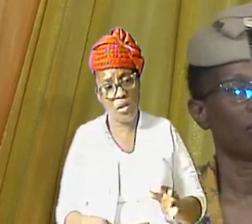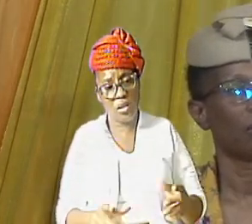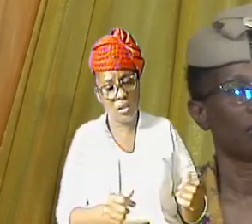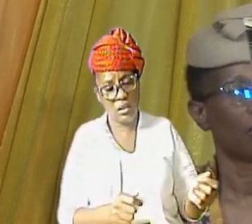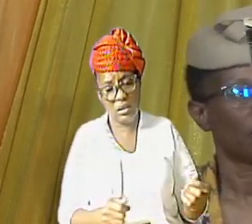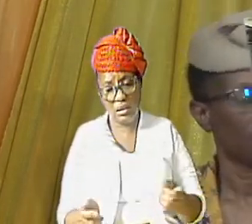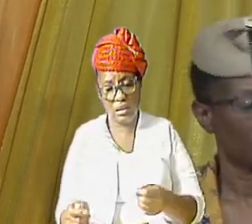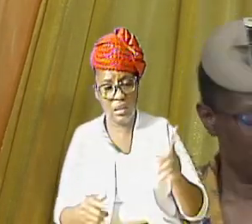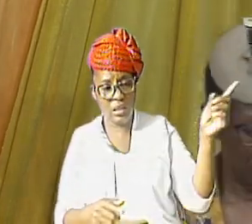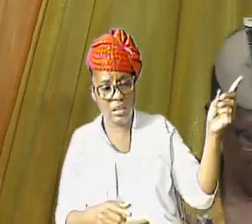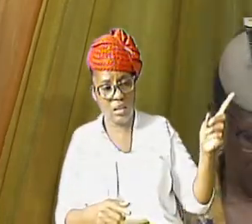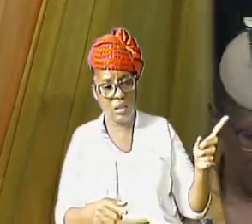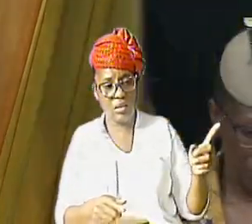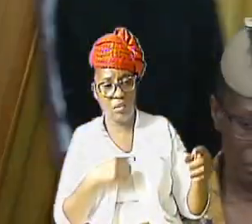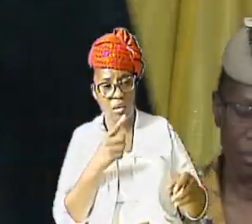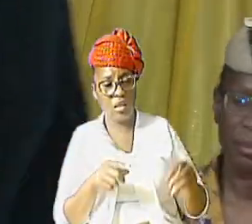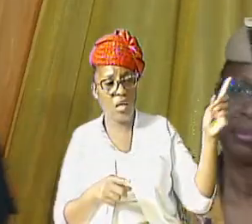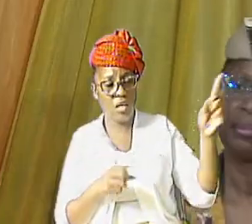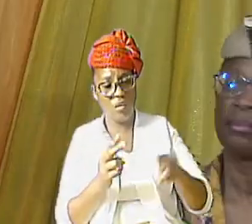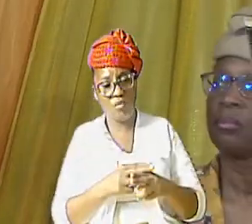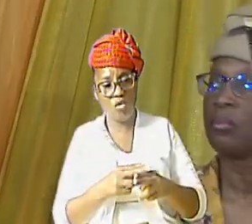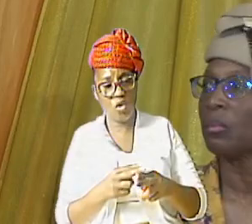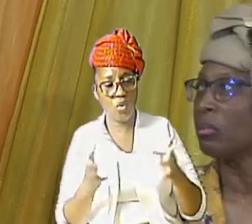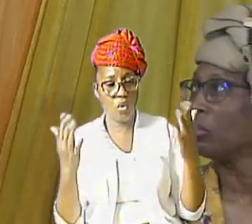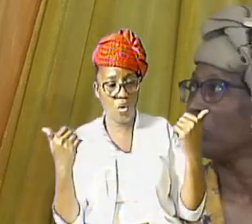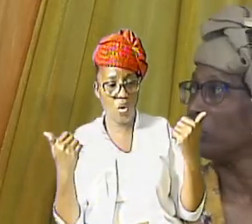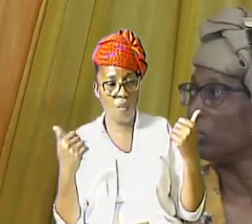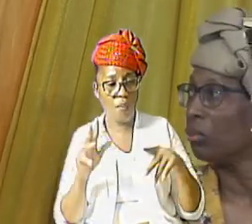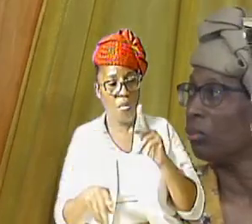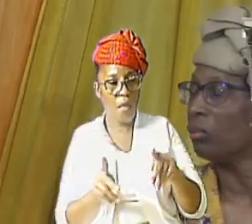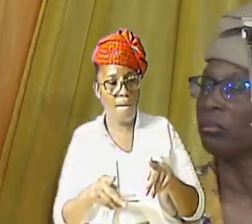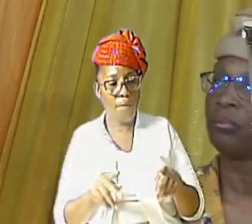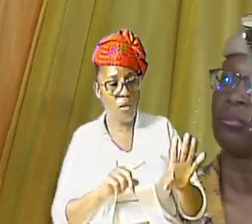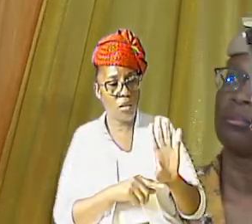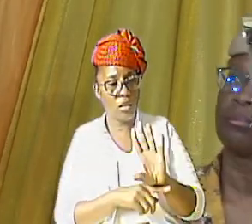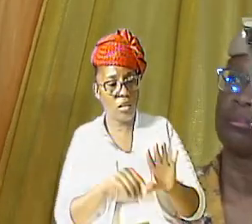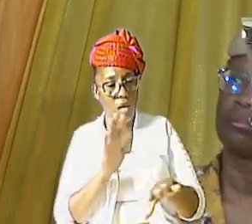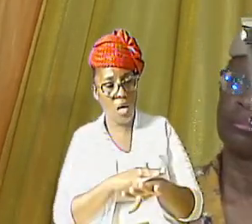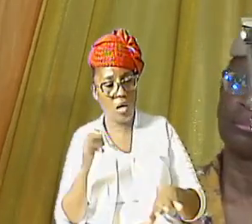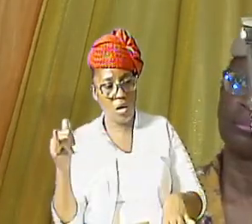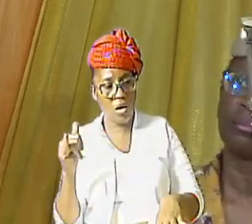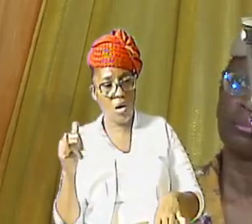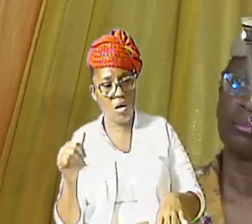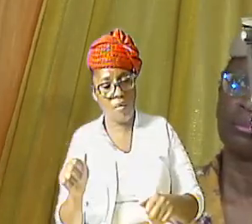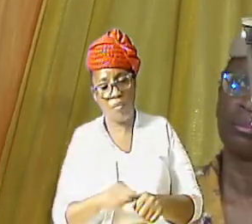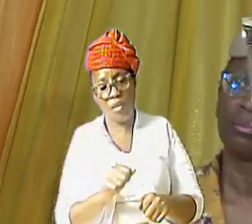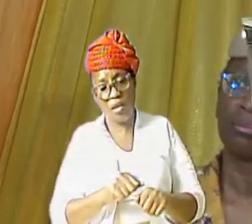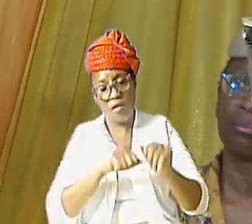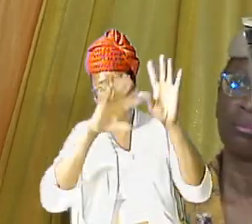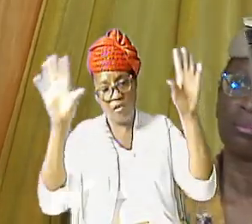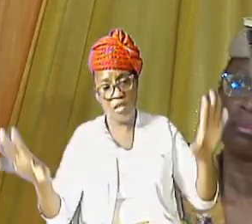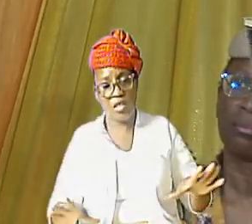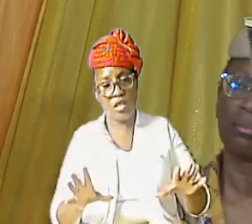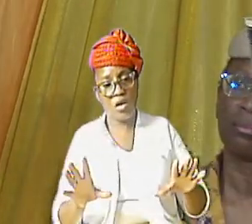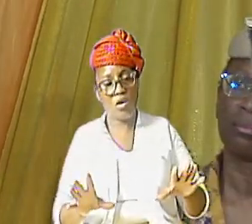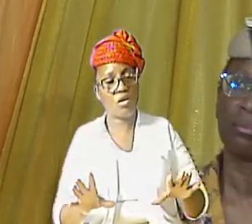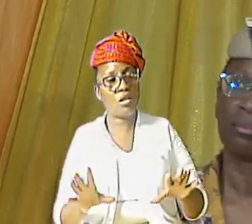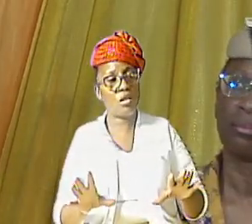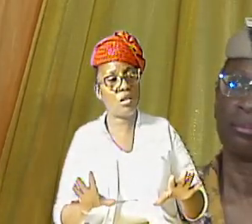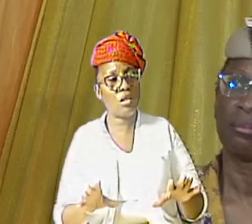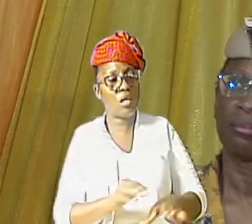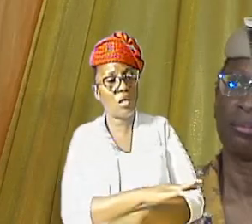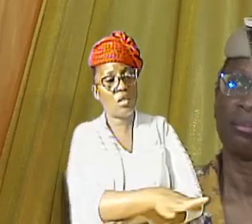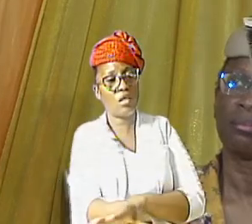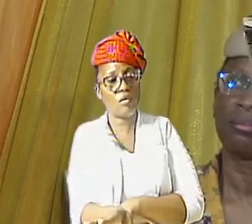long. I say, yeah, mama, so come on. May I see me or whatever, whatever. And people start calling me. I say, so every Sunday evening when the day woman church done, may I